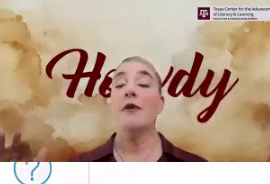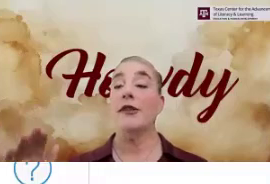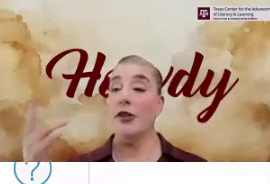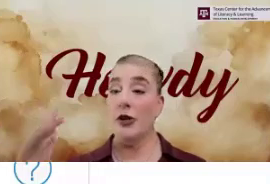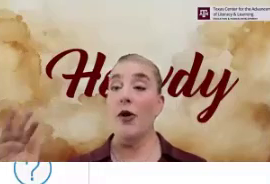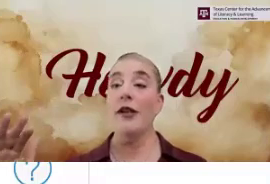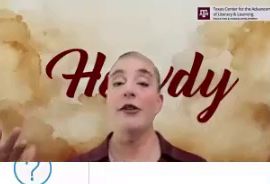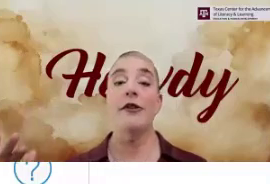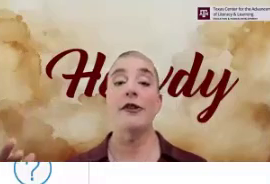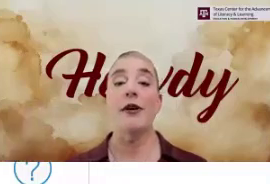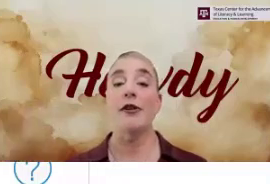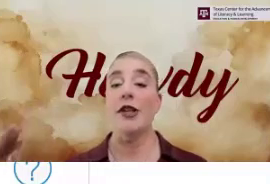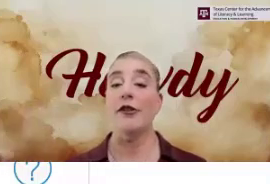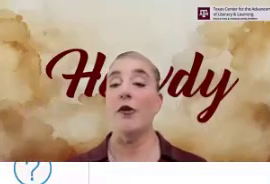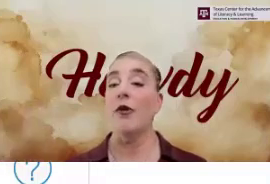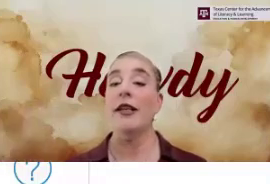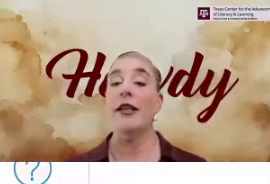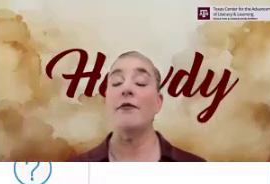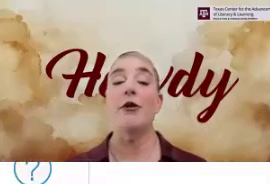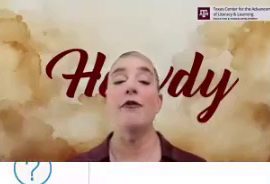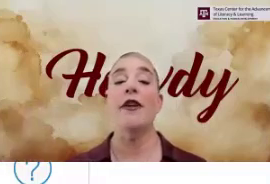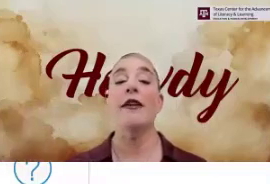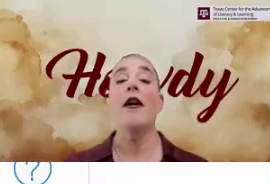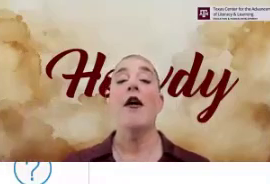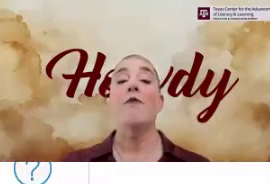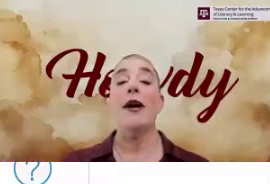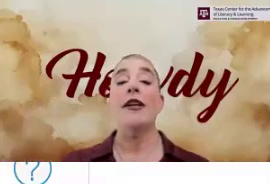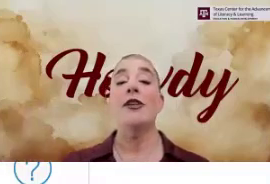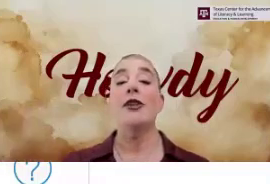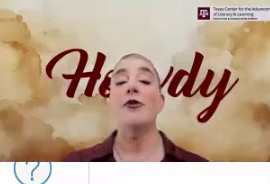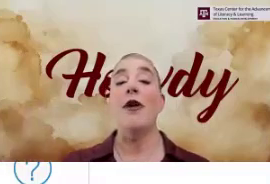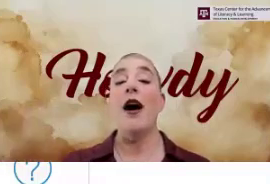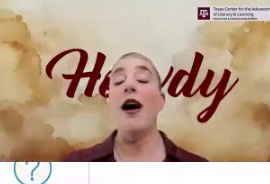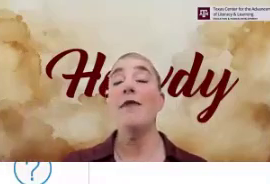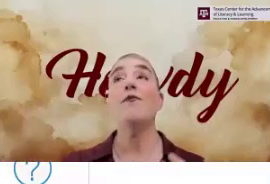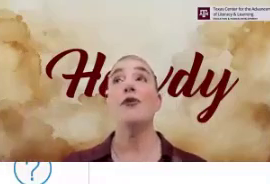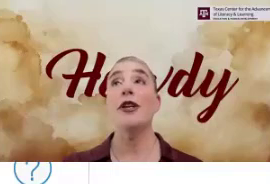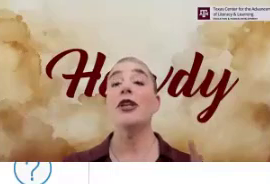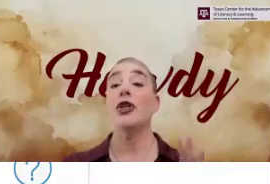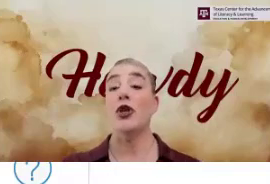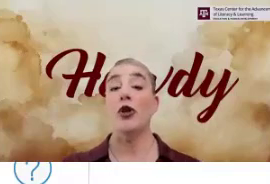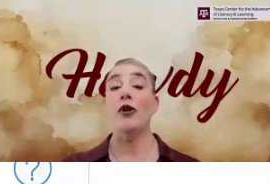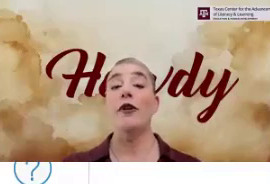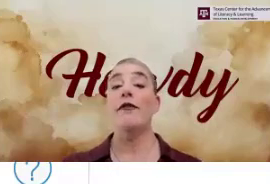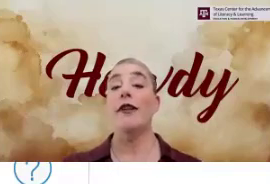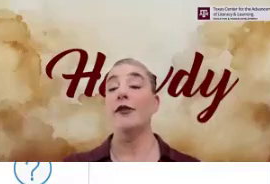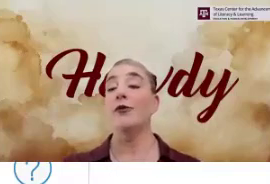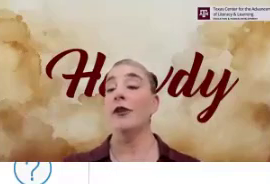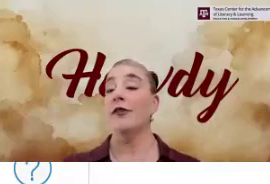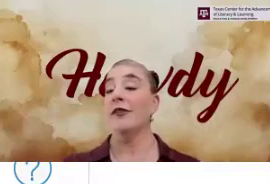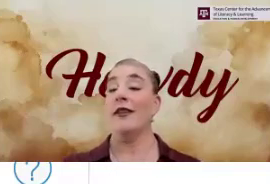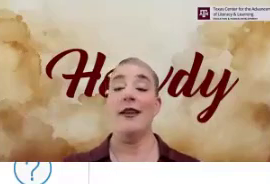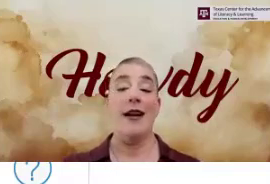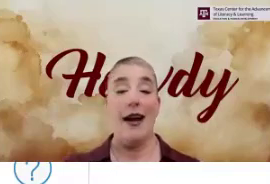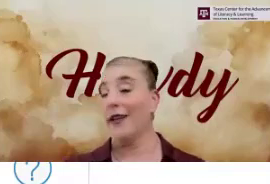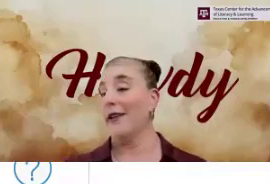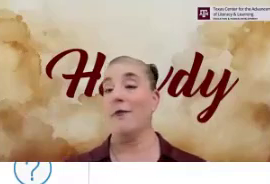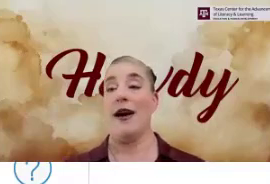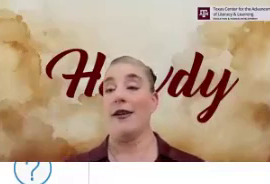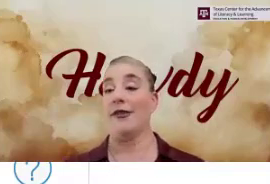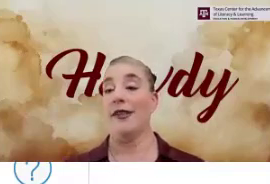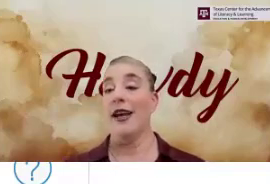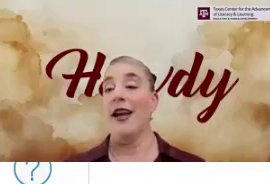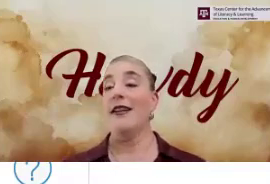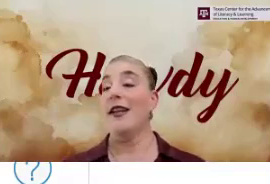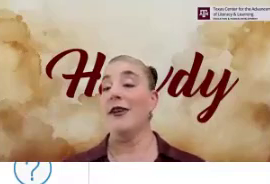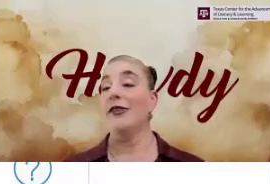moving because I do want to do the spell check. So I want to keep moving, but I'm pretty sure this one's not going